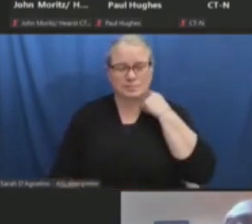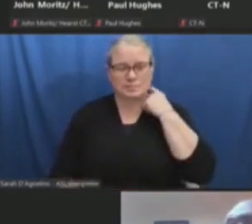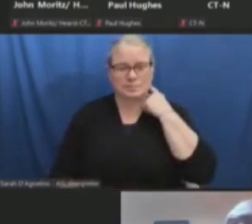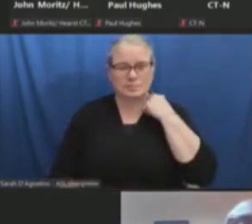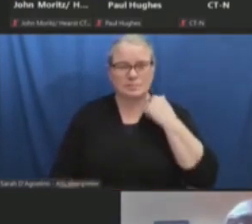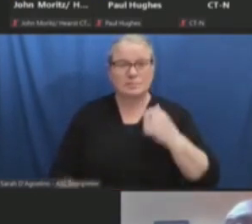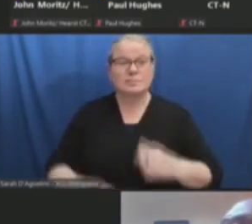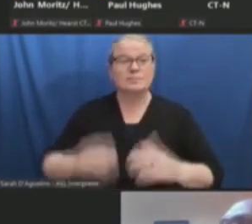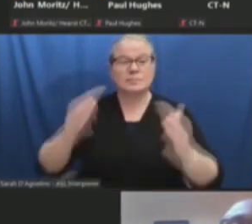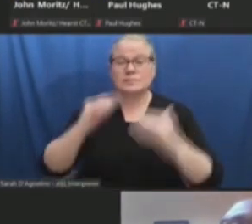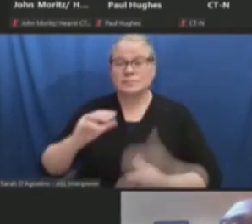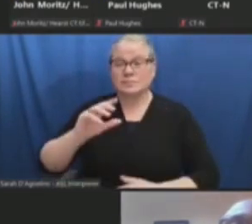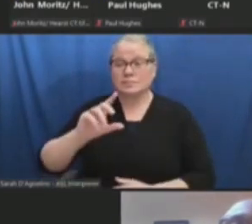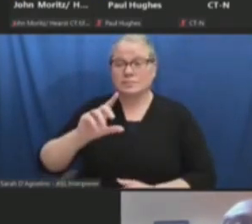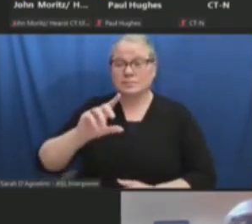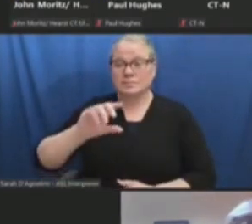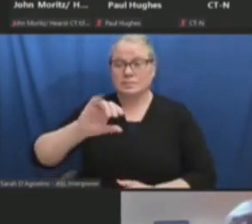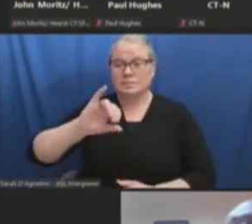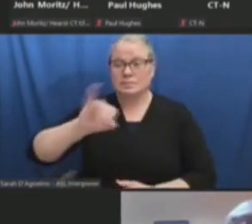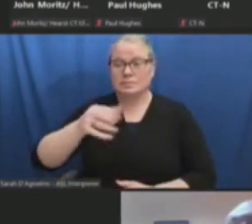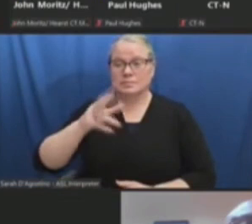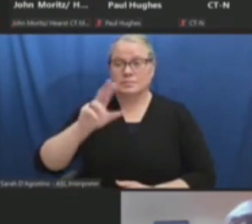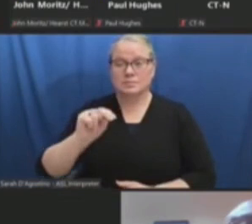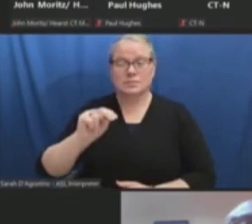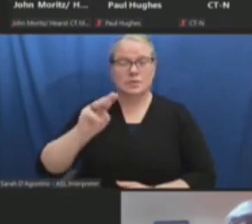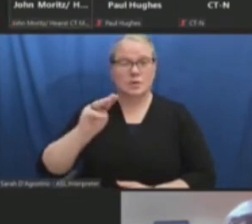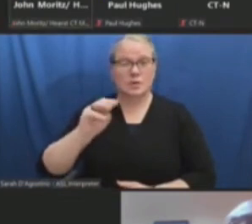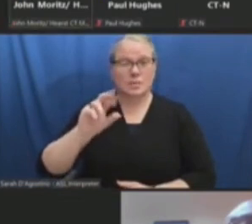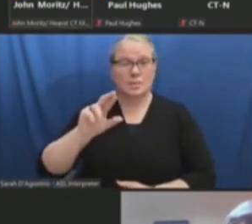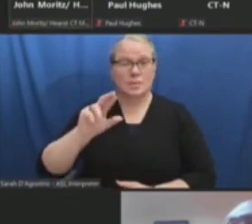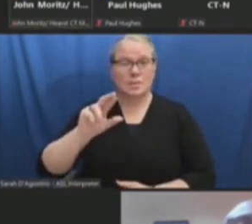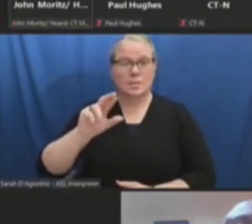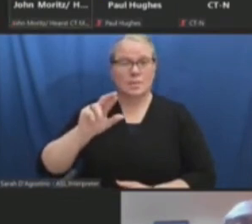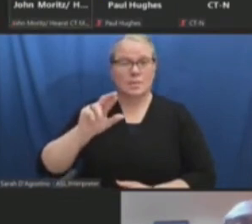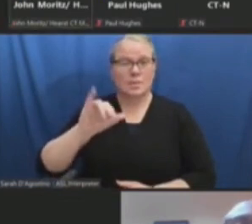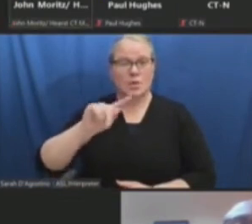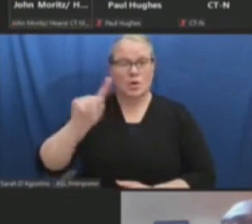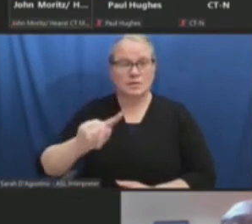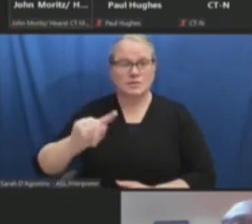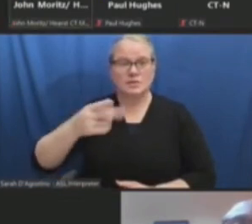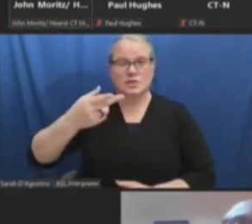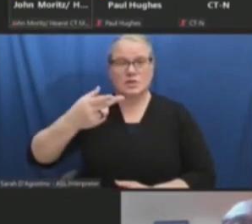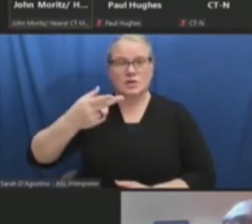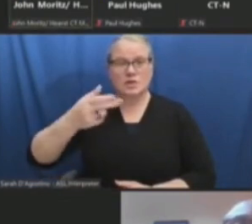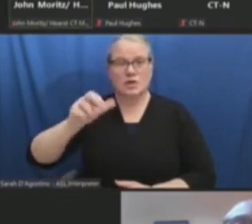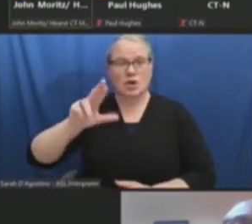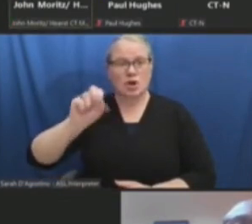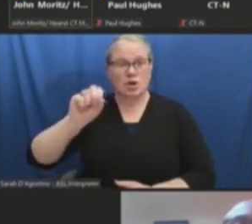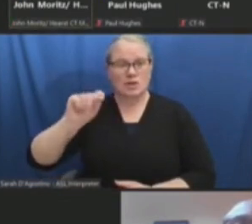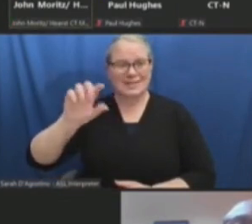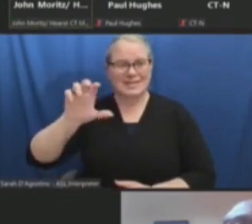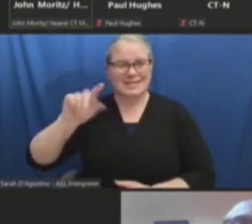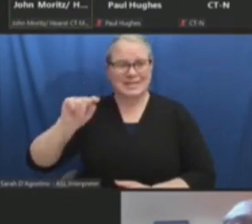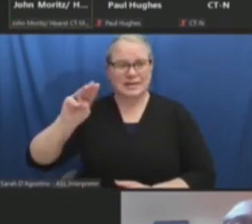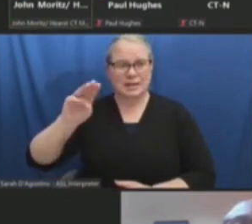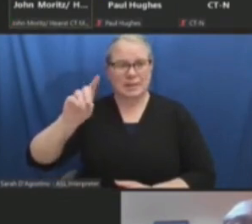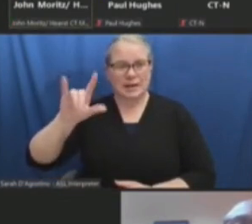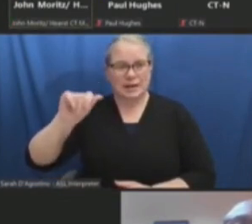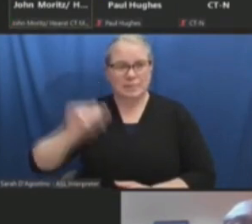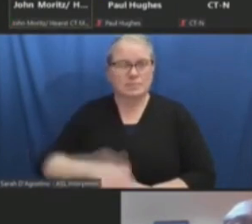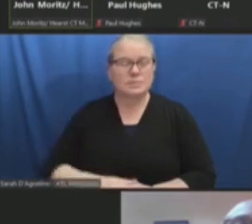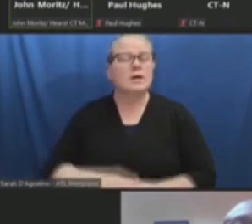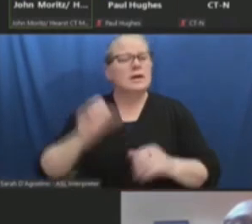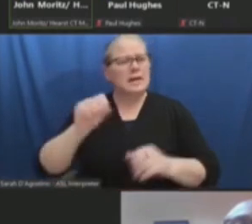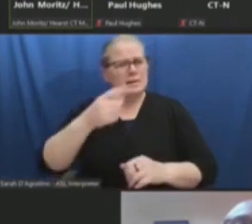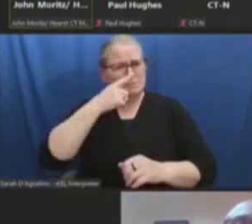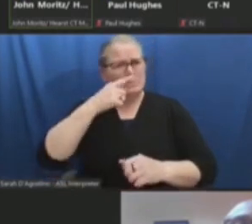John Moritz, Hearst CT Media. Yeah, could you go back and provide some more information? I mean, how many people